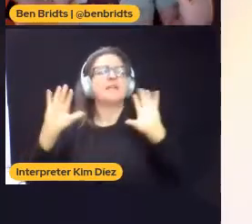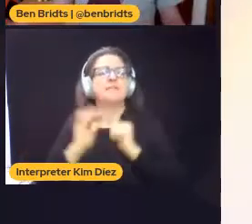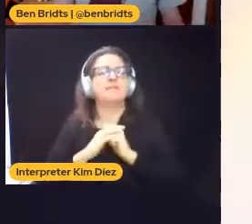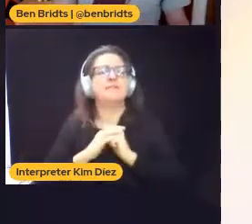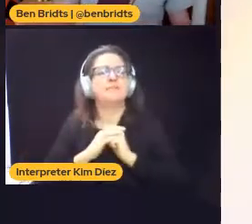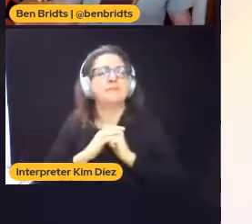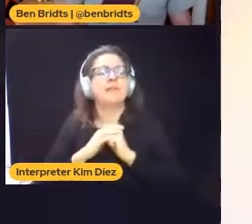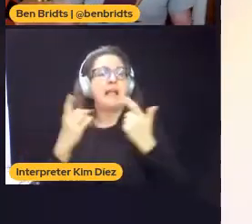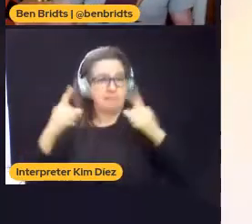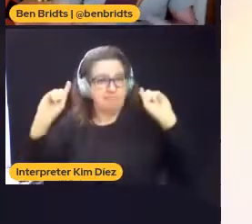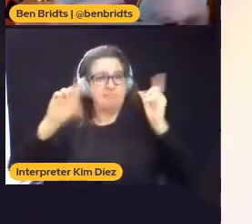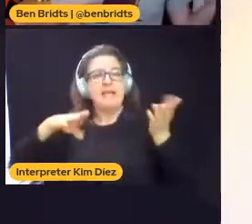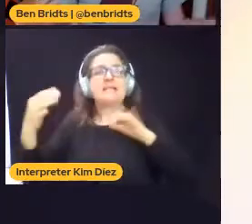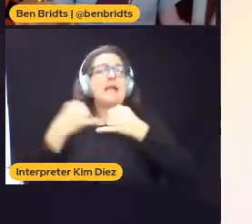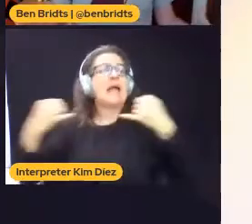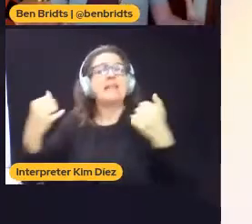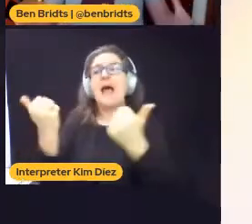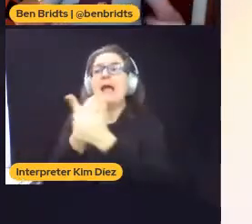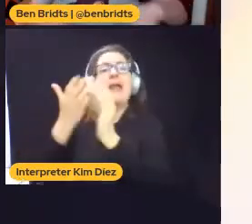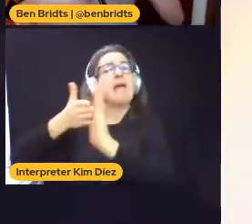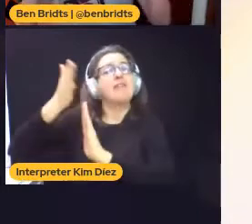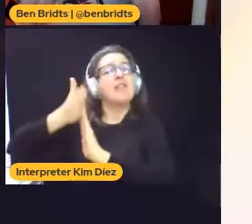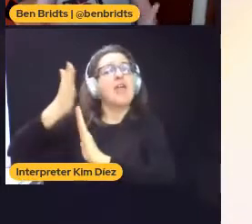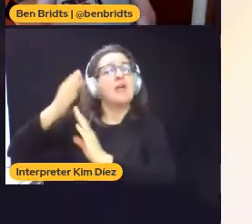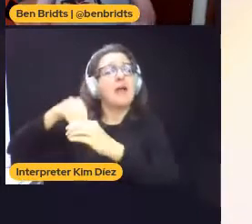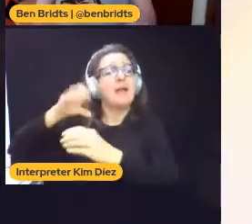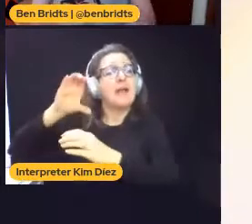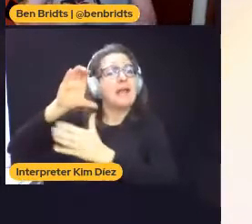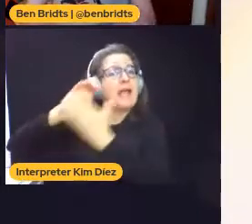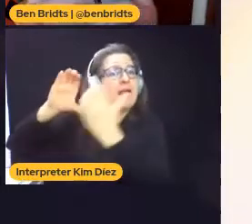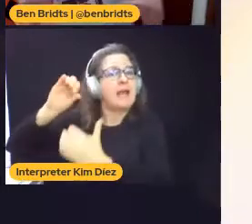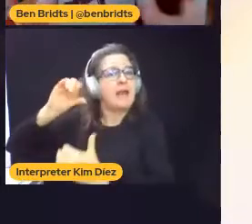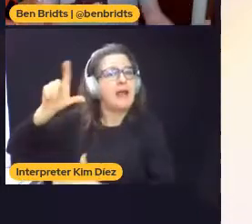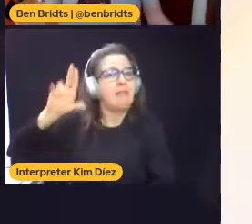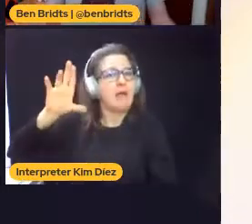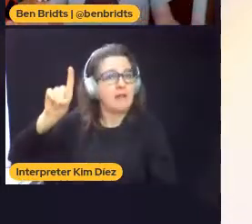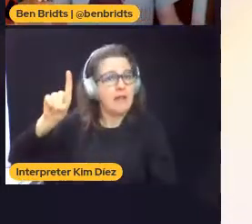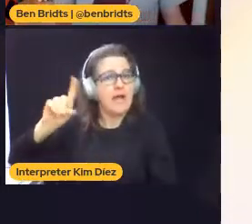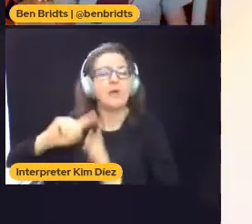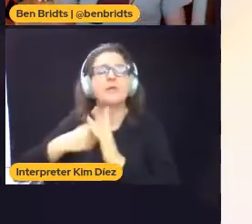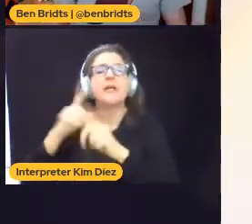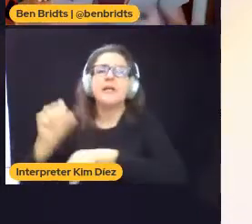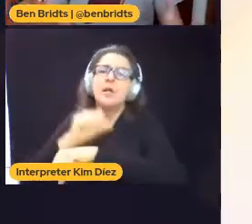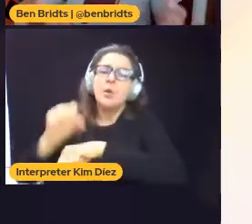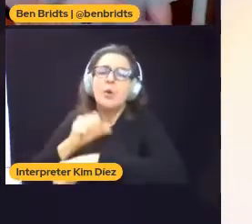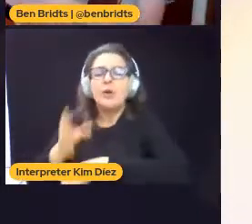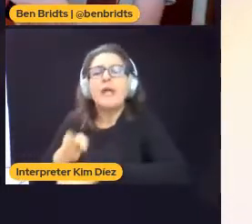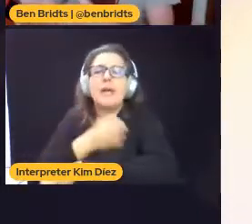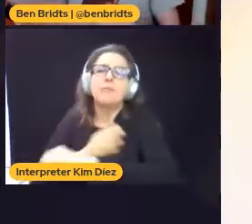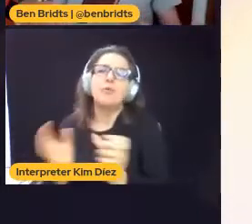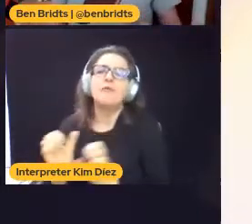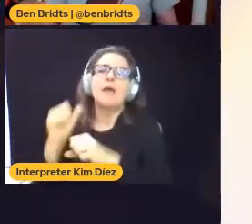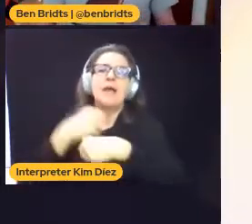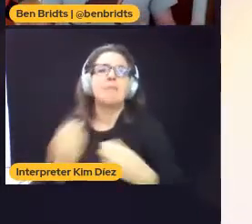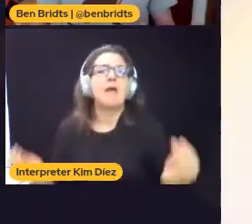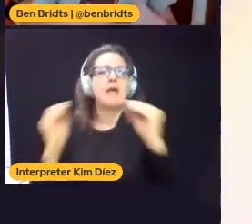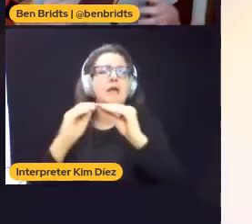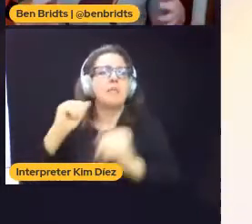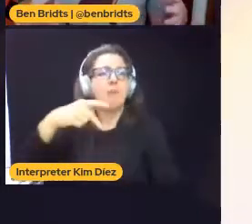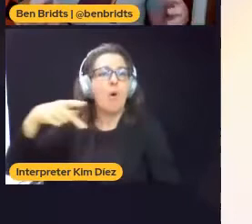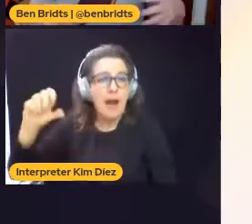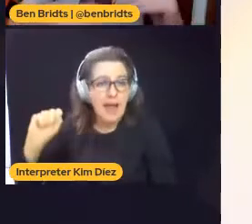deadline. Everything is running in the cloud, and we can start working on improving our apps, making more apps. Maybe we'll actually start